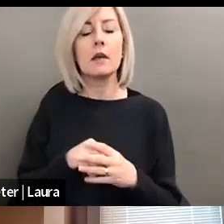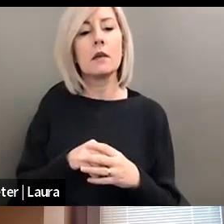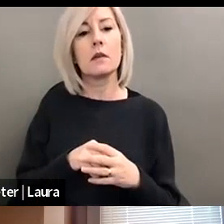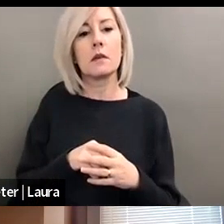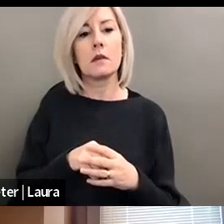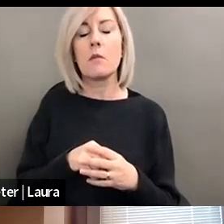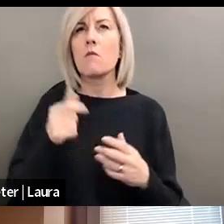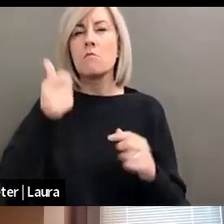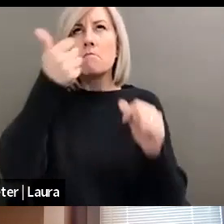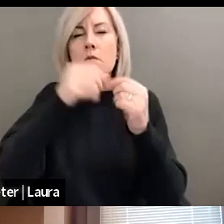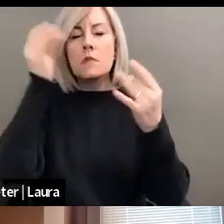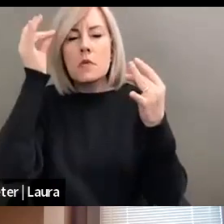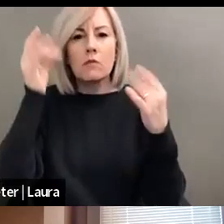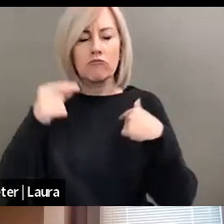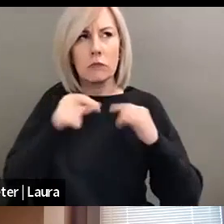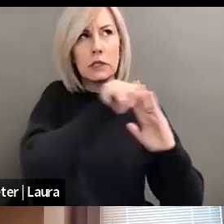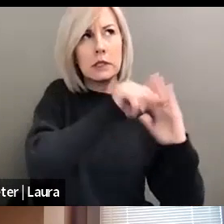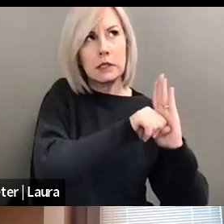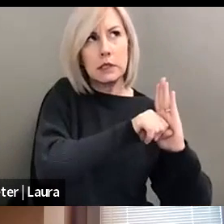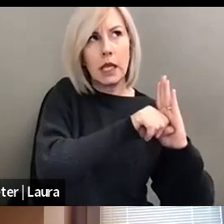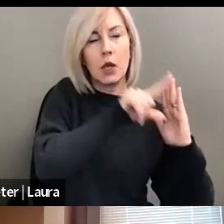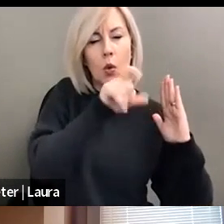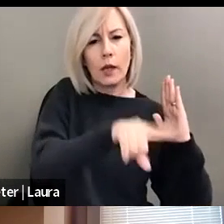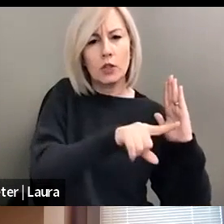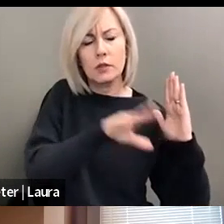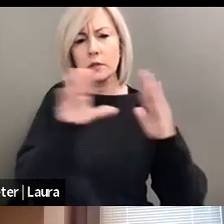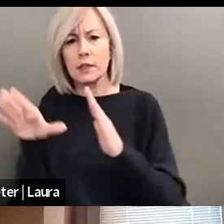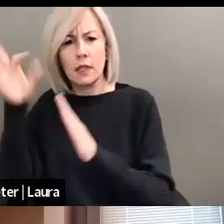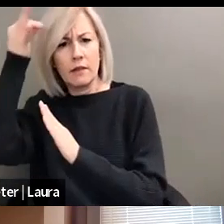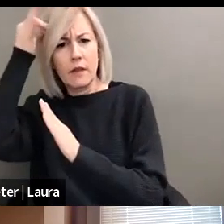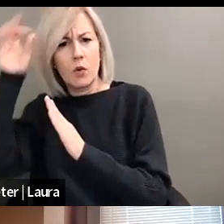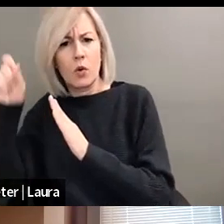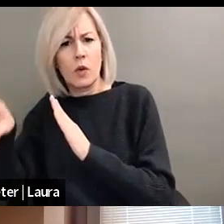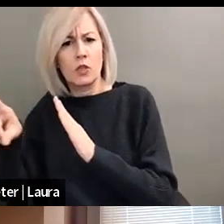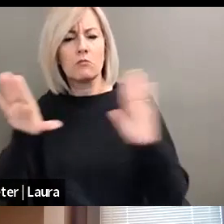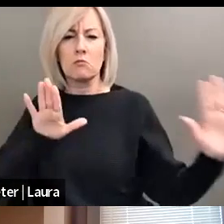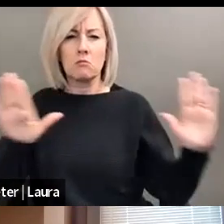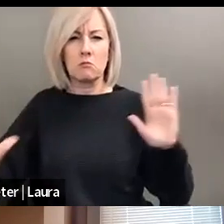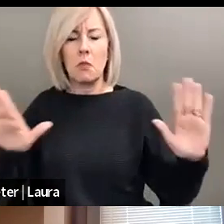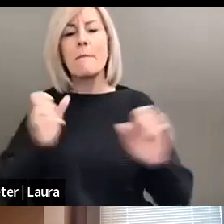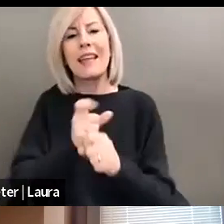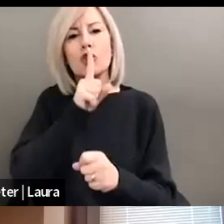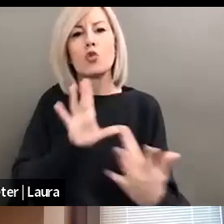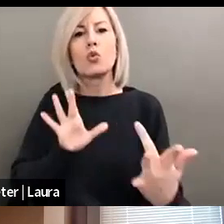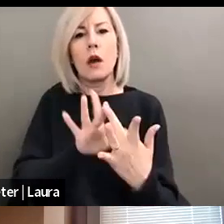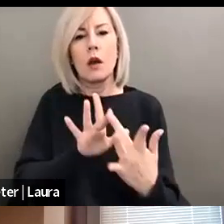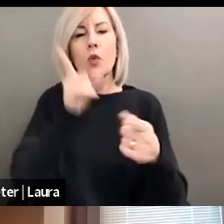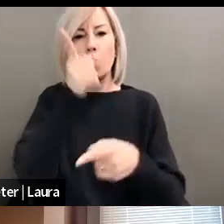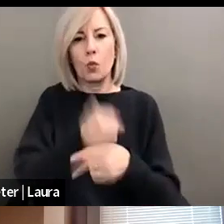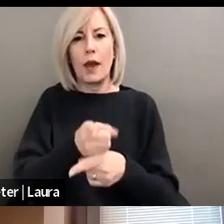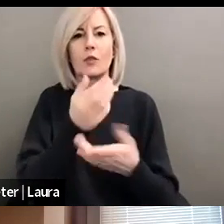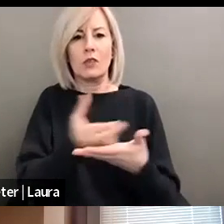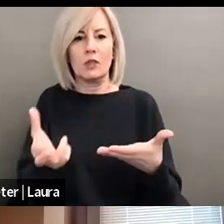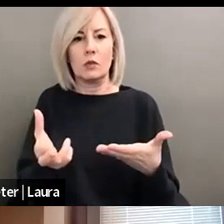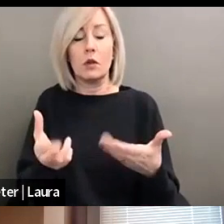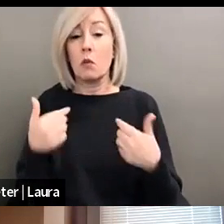being thoughtful about, is this a state question? Is it a federal question? And if so, contacting the correct resource for that.